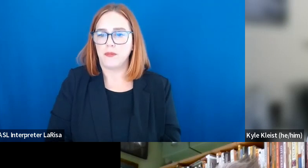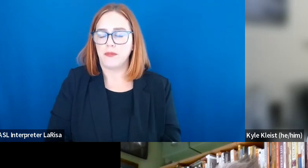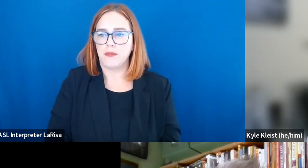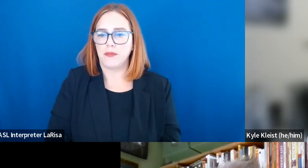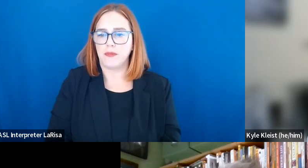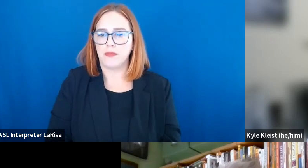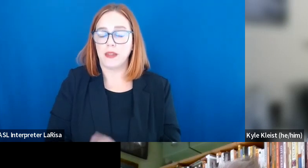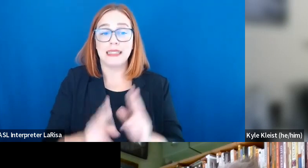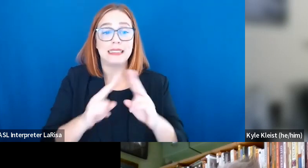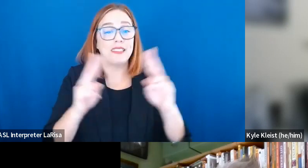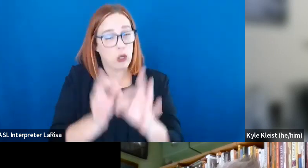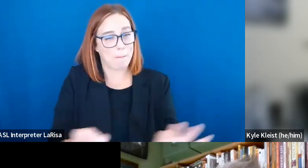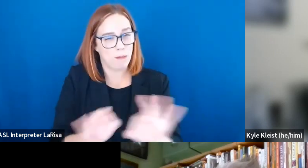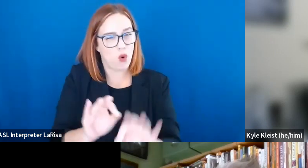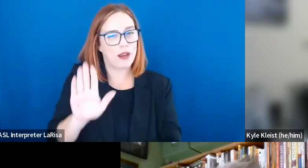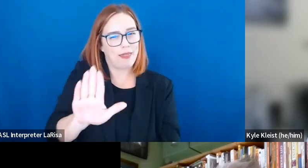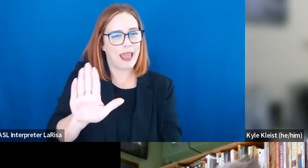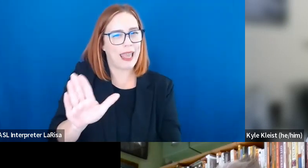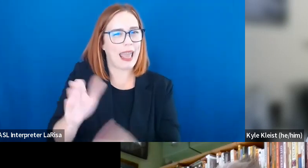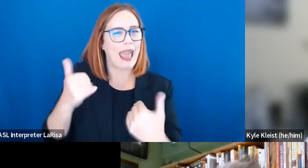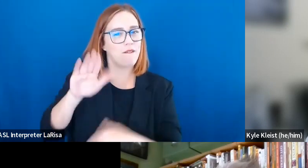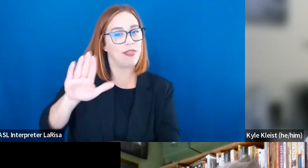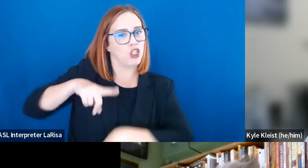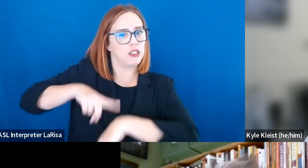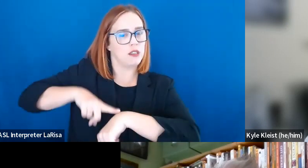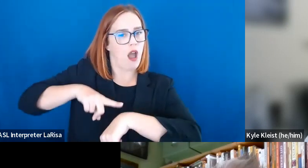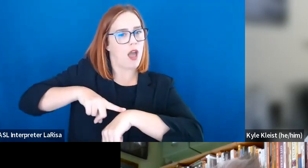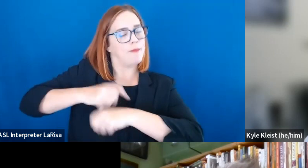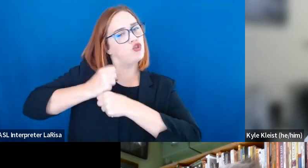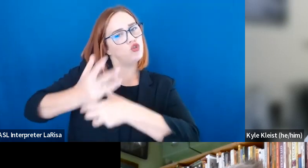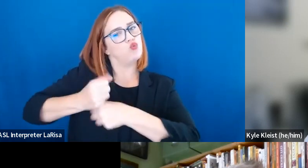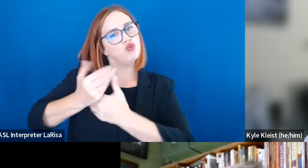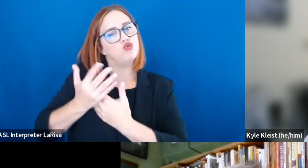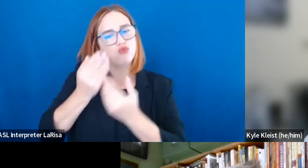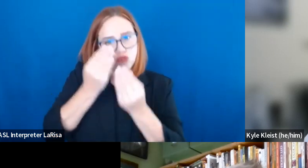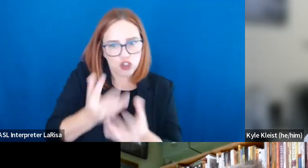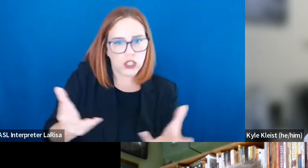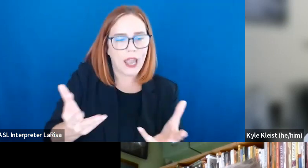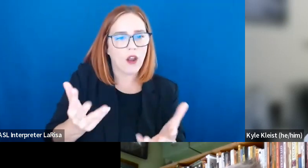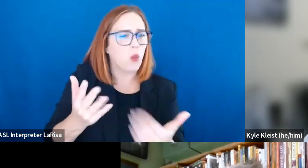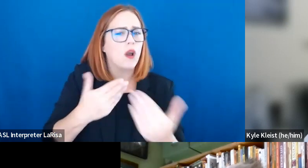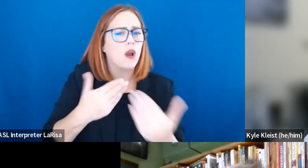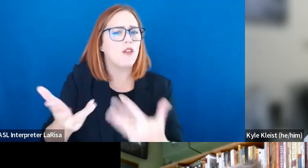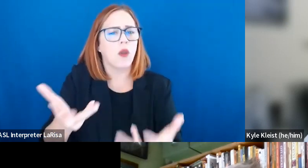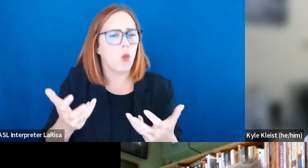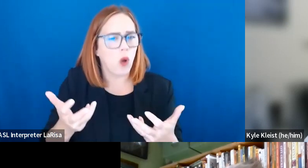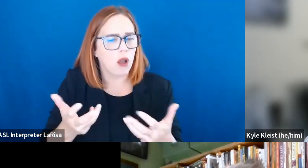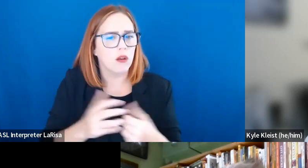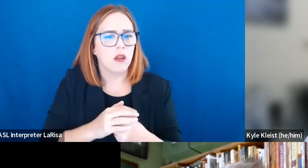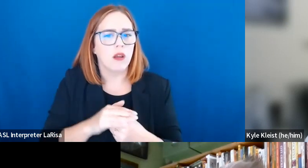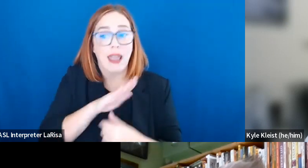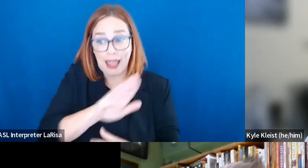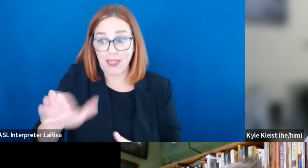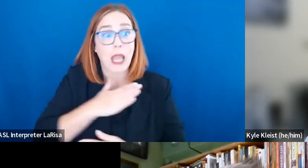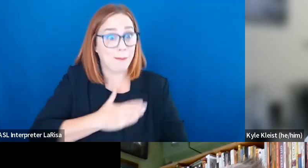their time to share, or just whatever they want to do. And they appreciate that. Some of them, once they